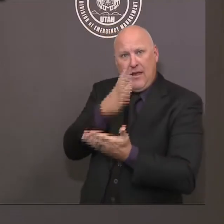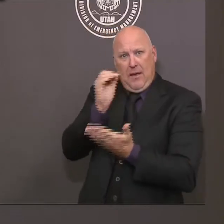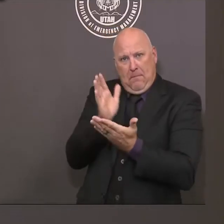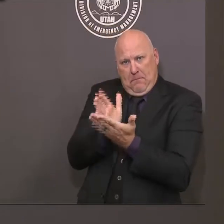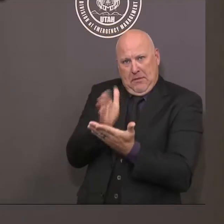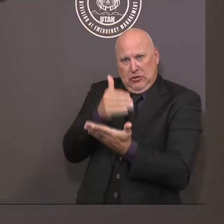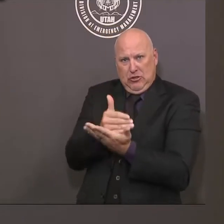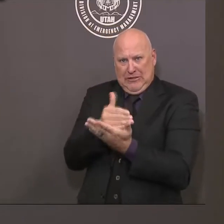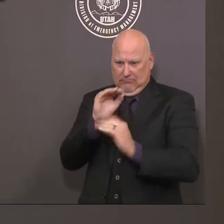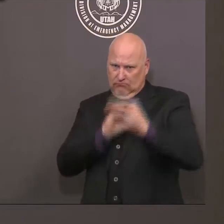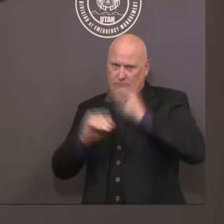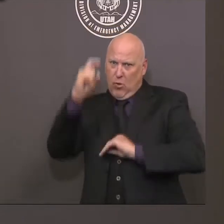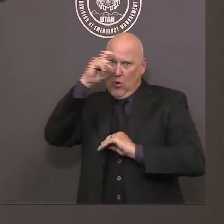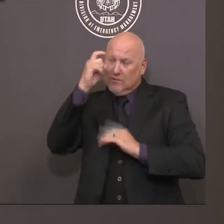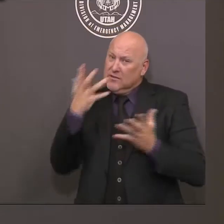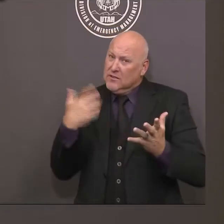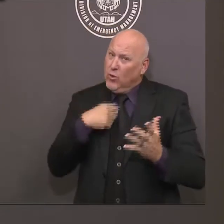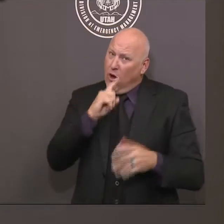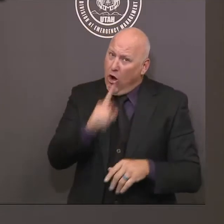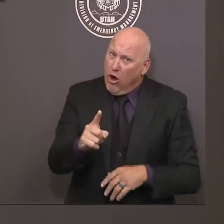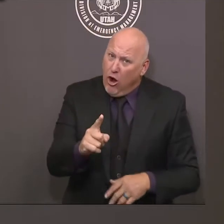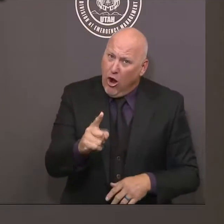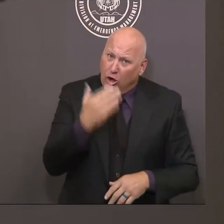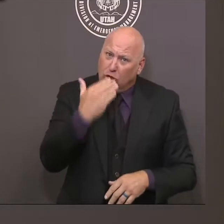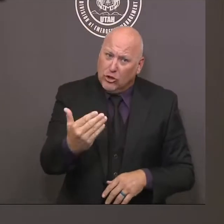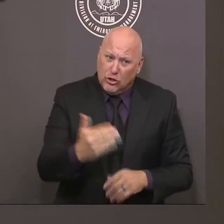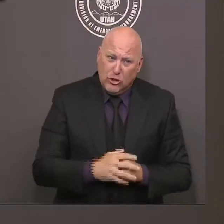One of the things Utah's always done is we valued